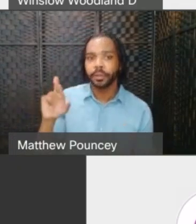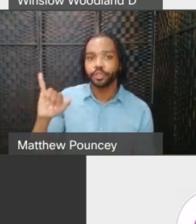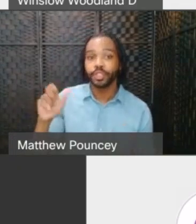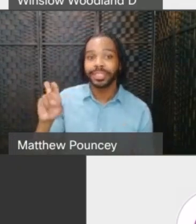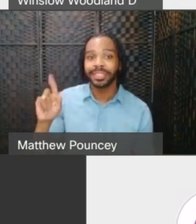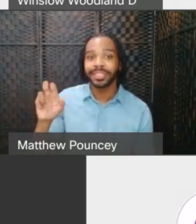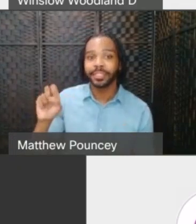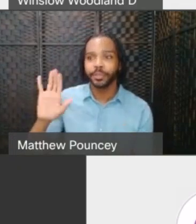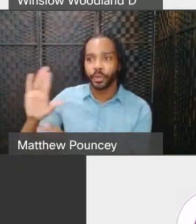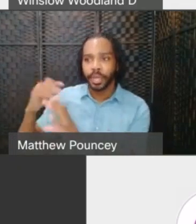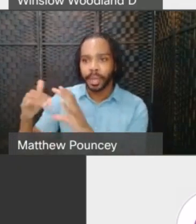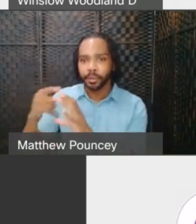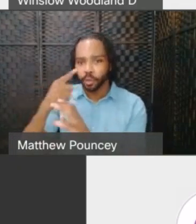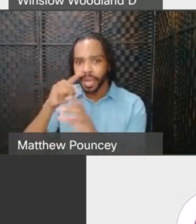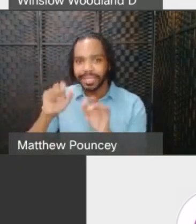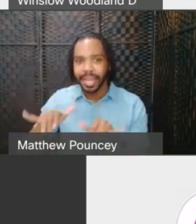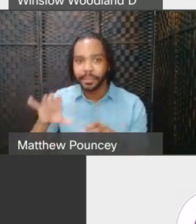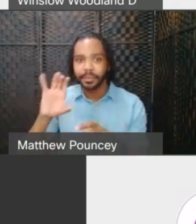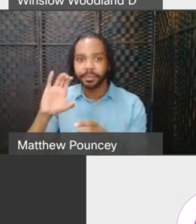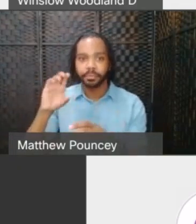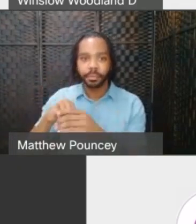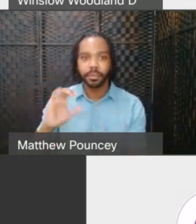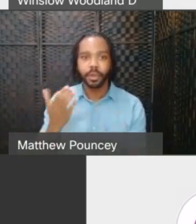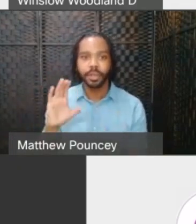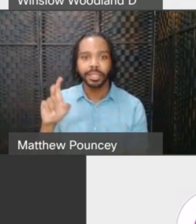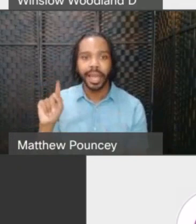Dr. Jenkins' email in the chat.